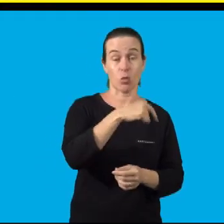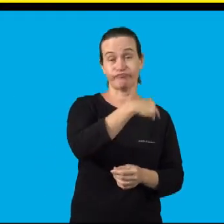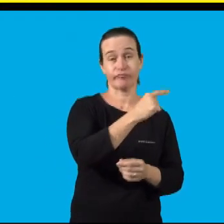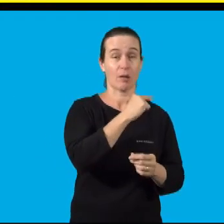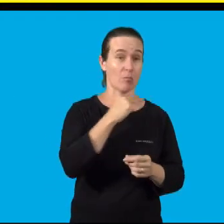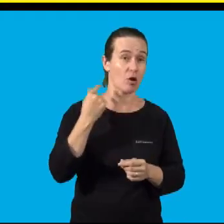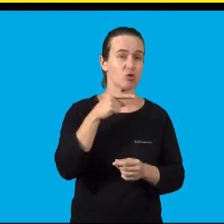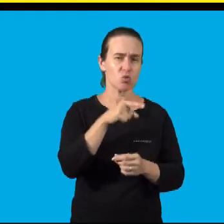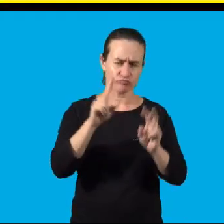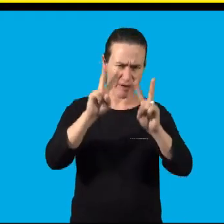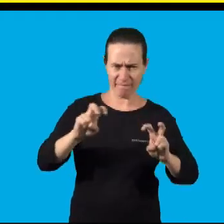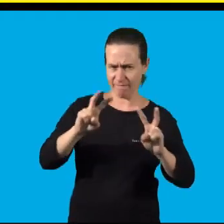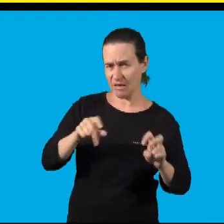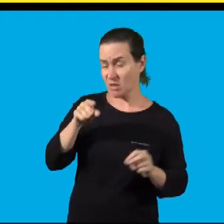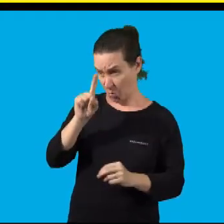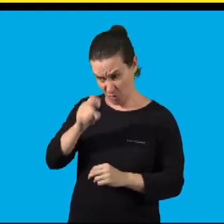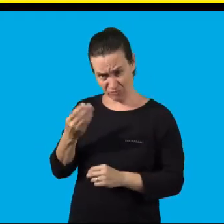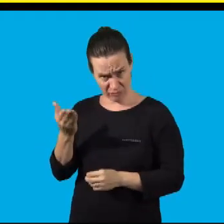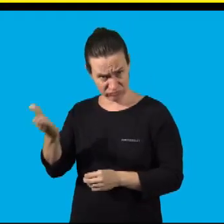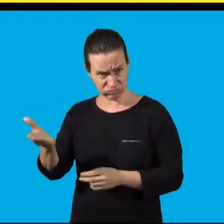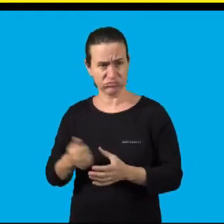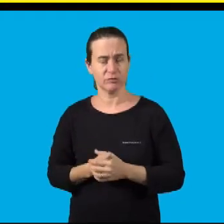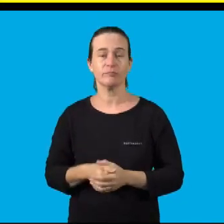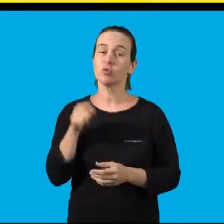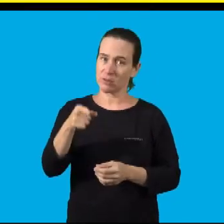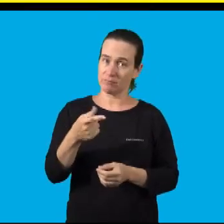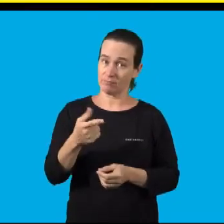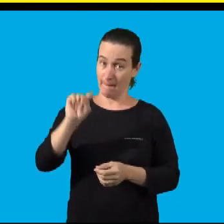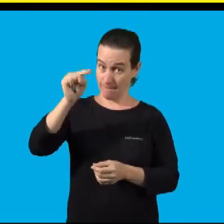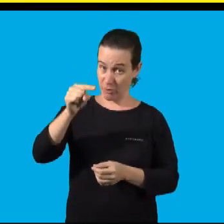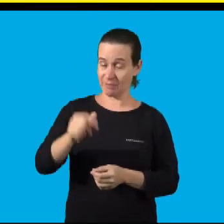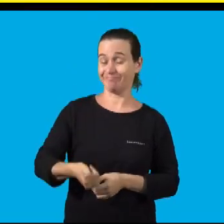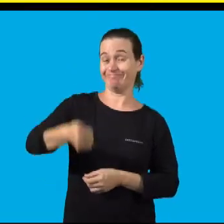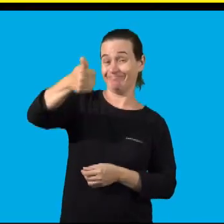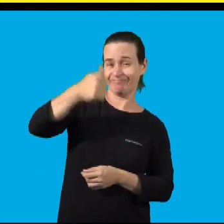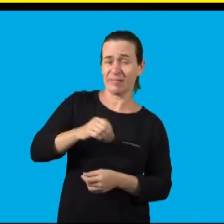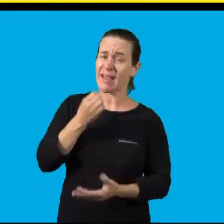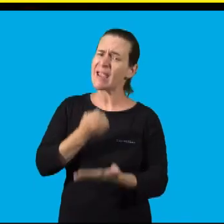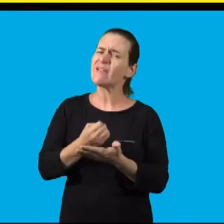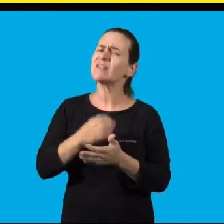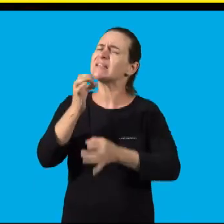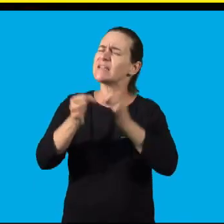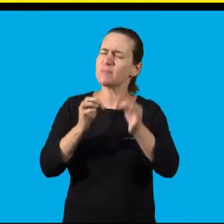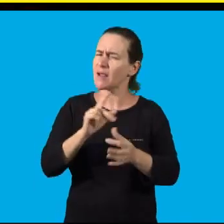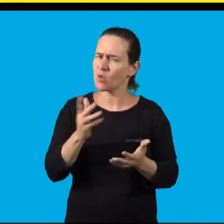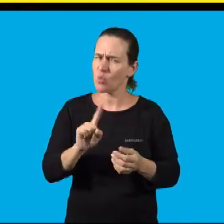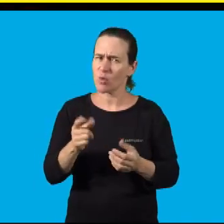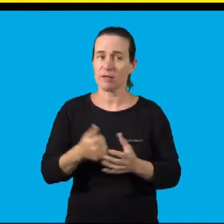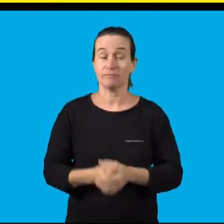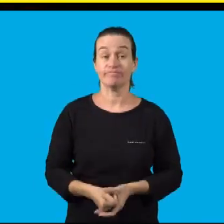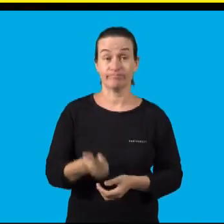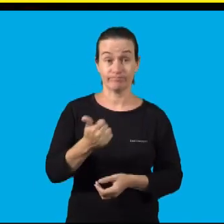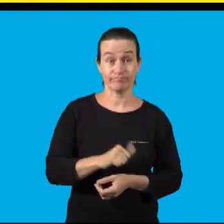the presence of witches in Salem. Evidence and the explanation. Once Hale confirms the